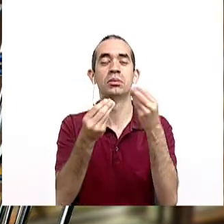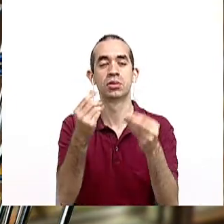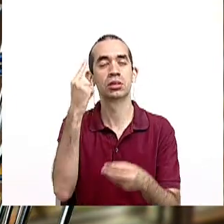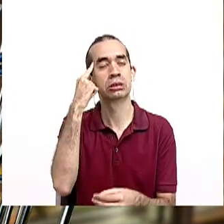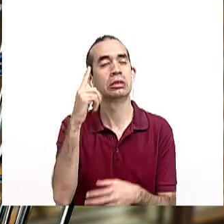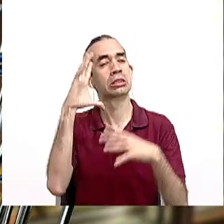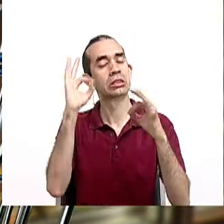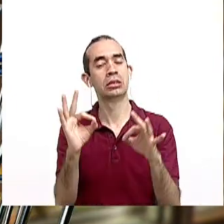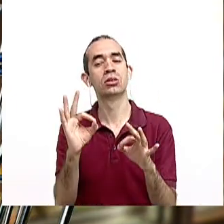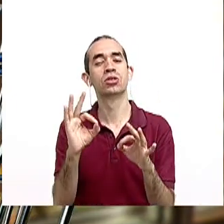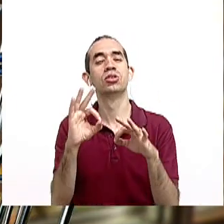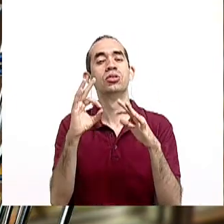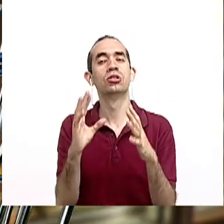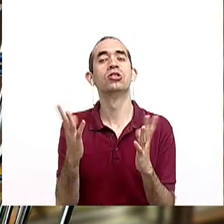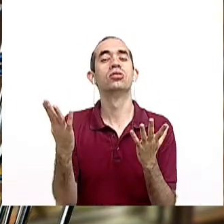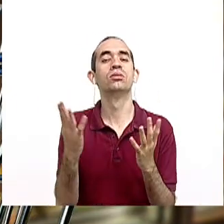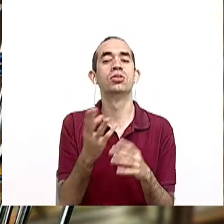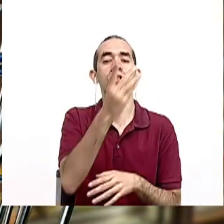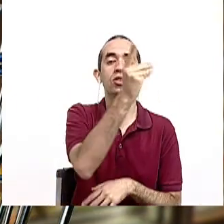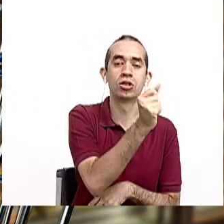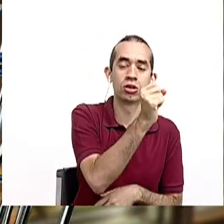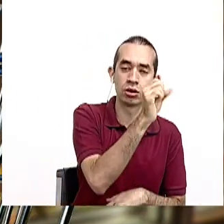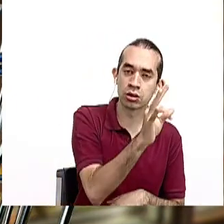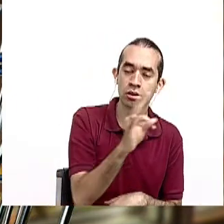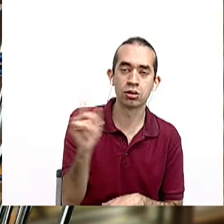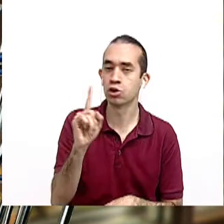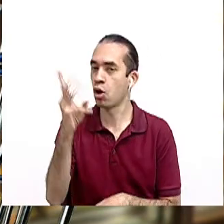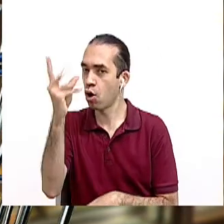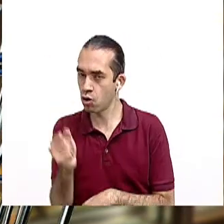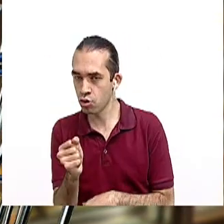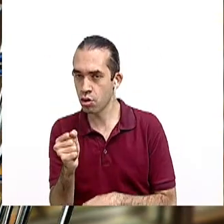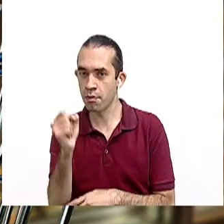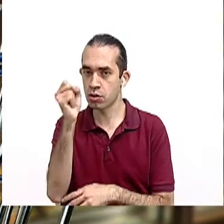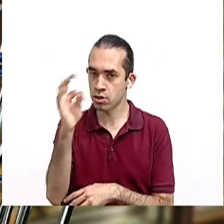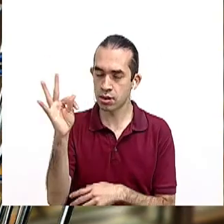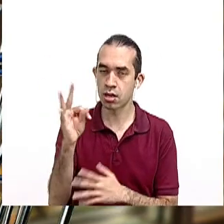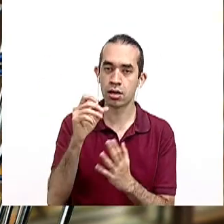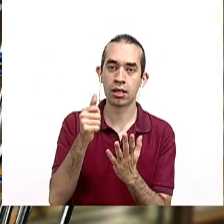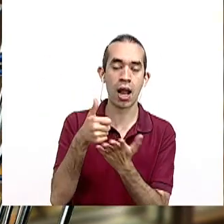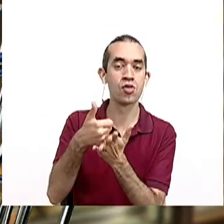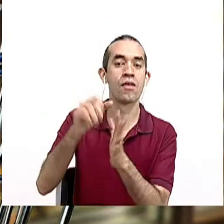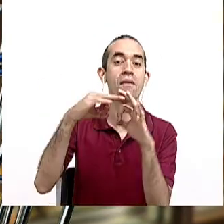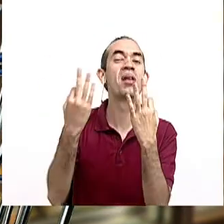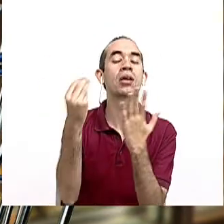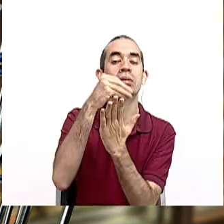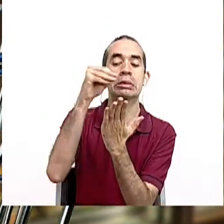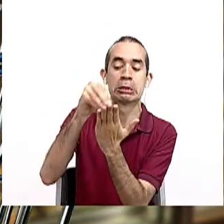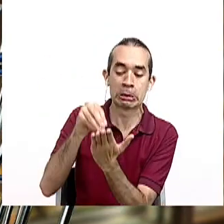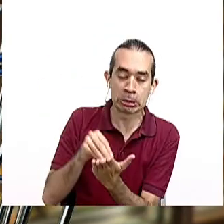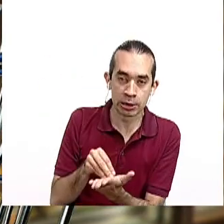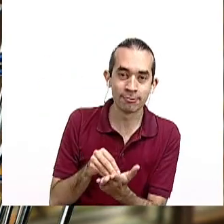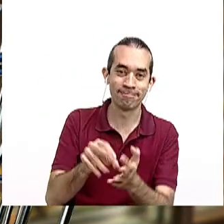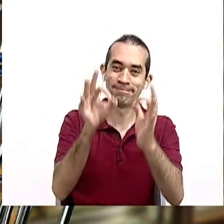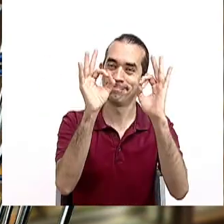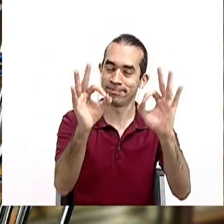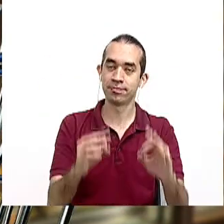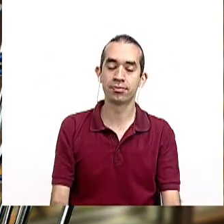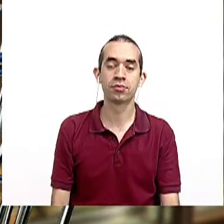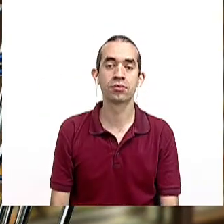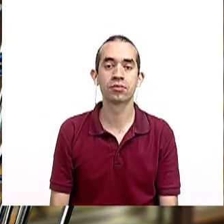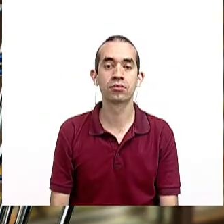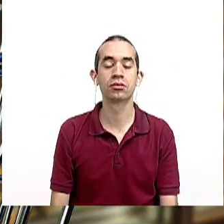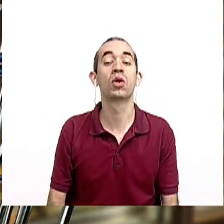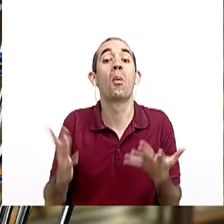to decide and looking for countable and uncountable nouns and taking notes with the help of your family, right? Very good. So how